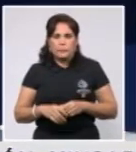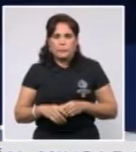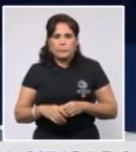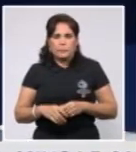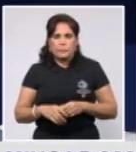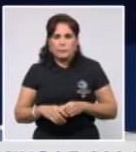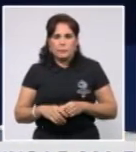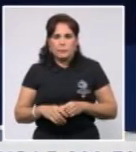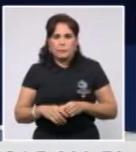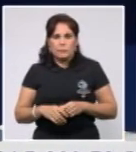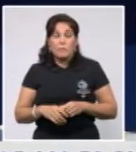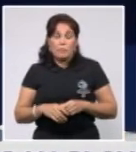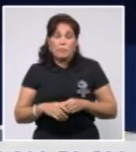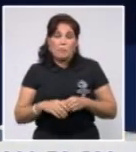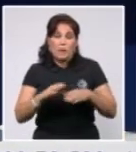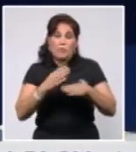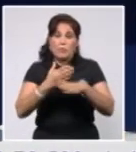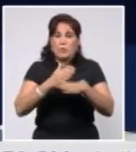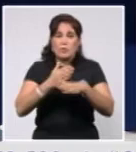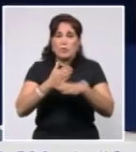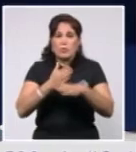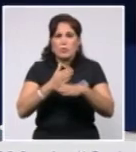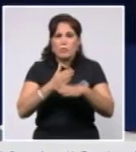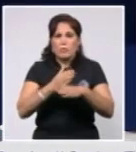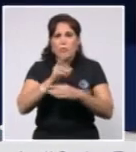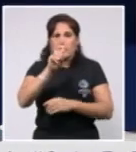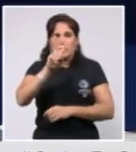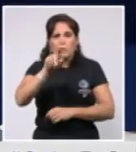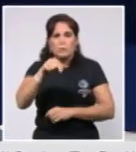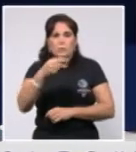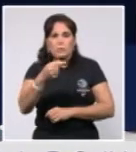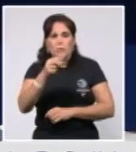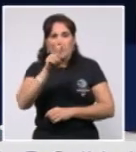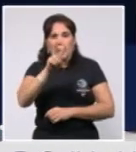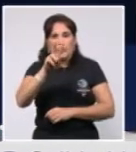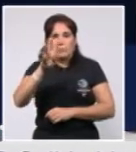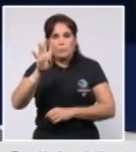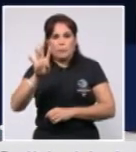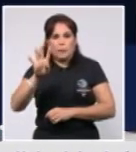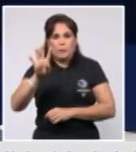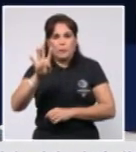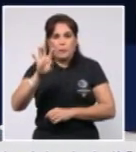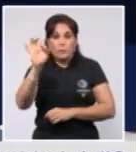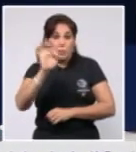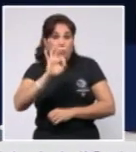As I always mention, 2 people were evacuated at the start of the pandemic.